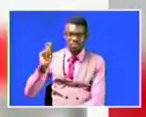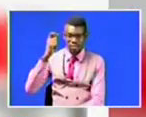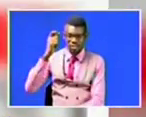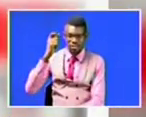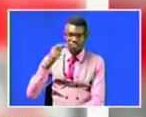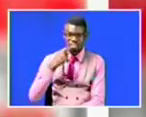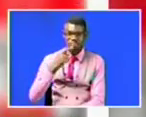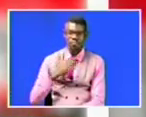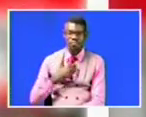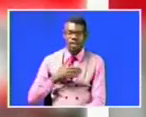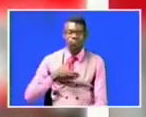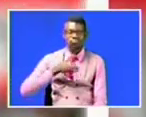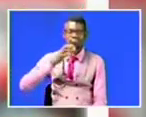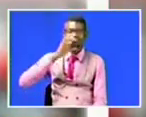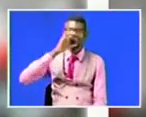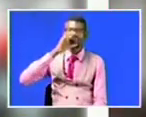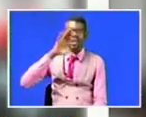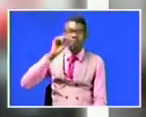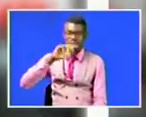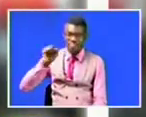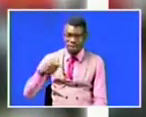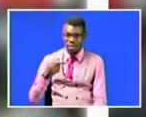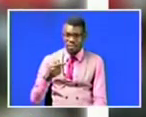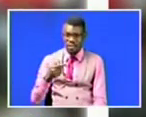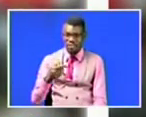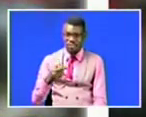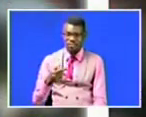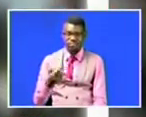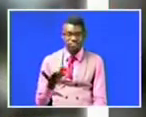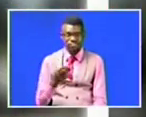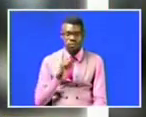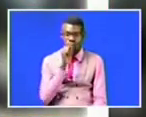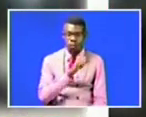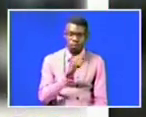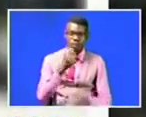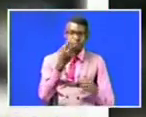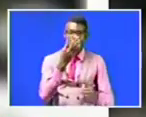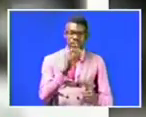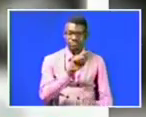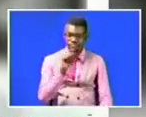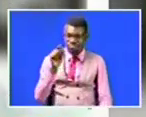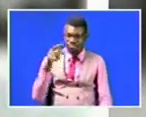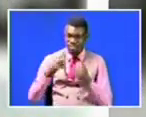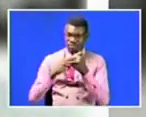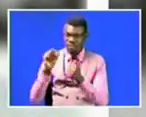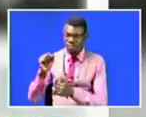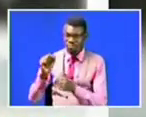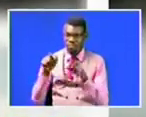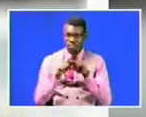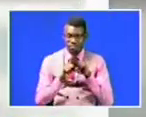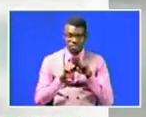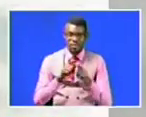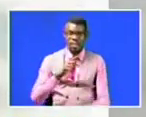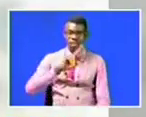drinking habits of 50,045 people aged 40 to 75. Between 2000